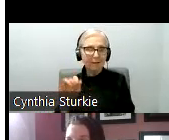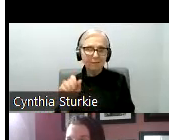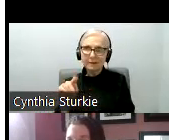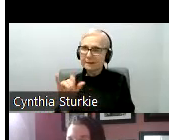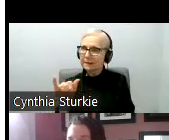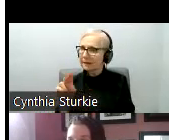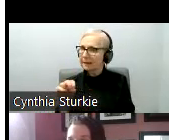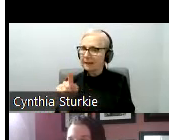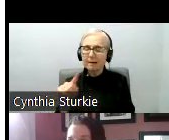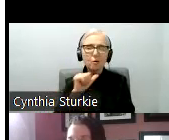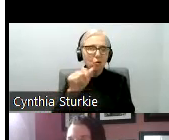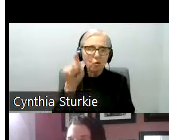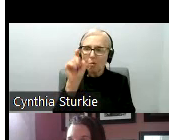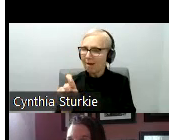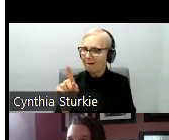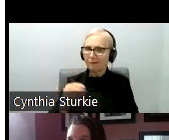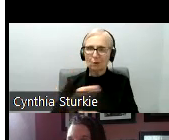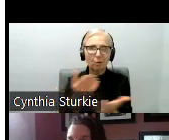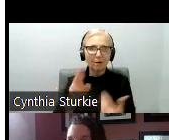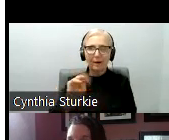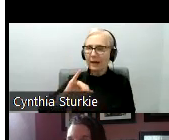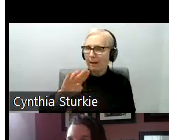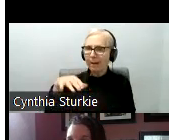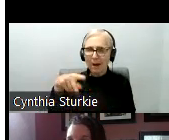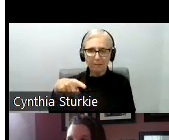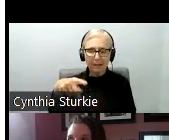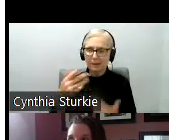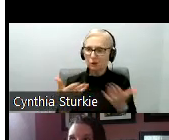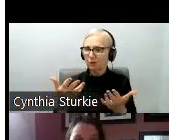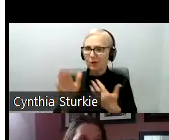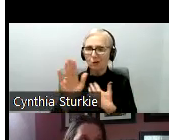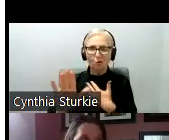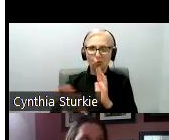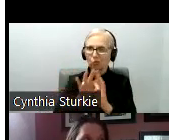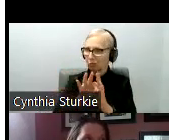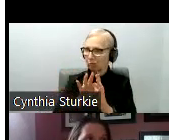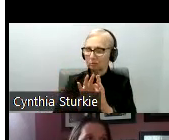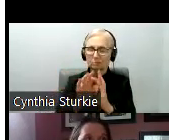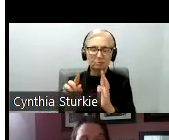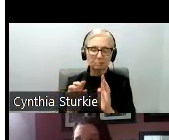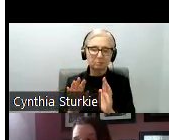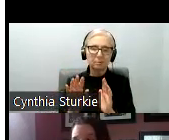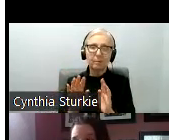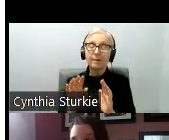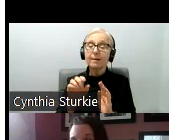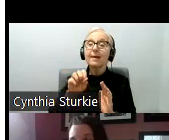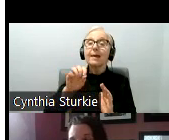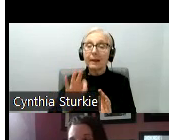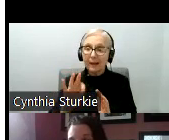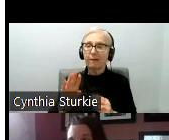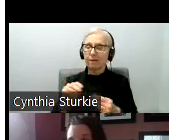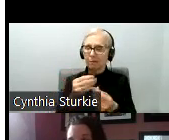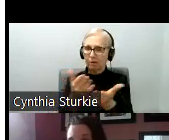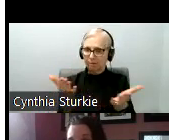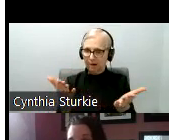do not have to provide this MIP service. It is solely optional. If providing MIP services